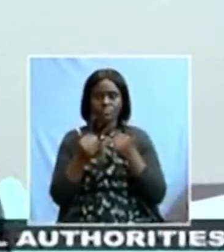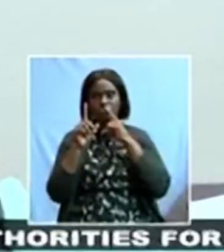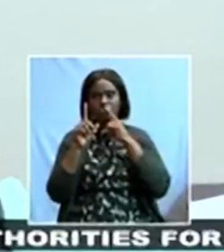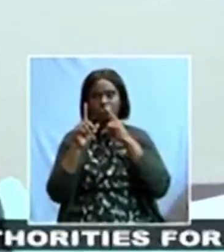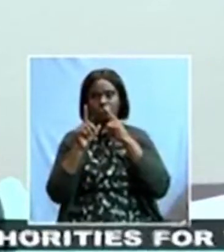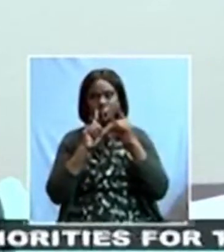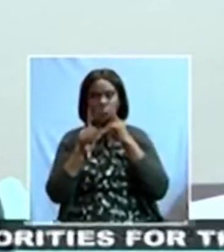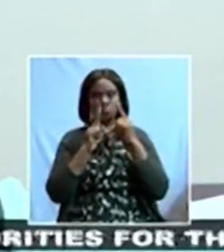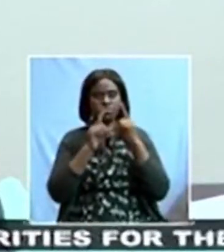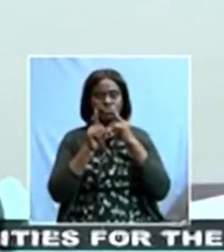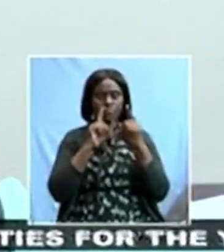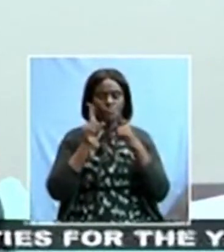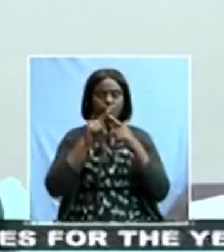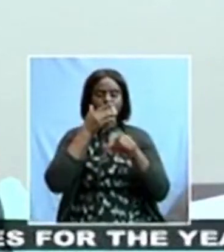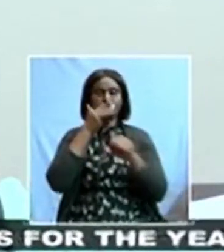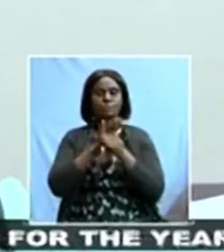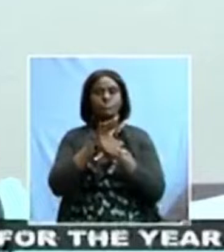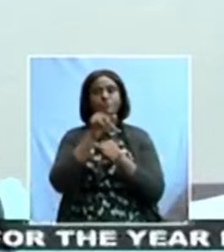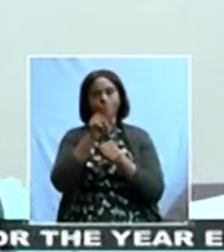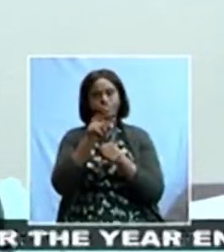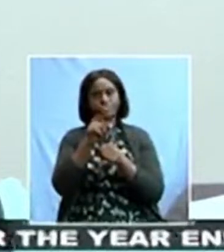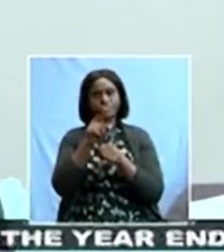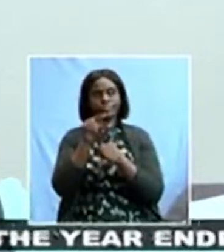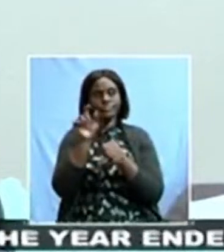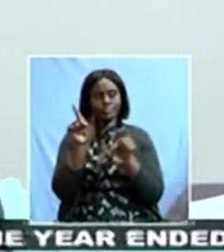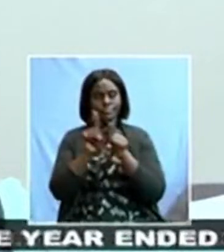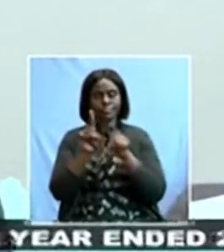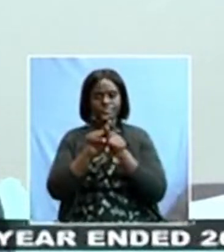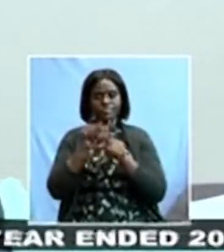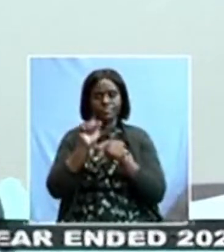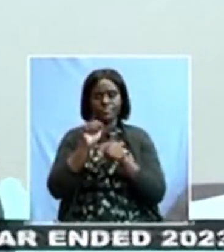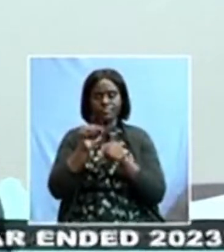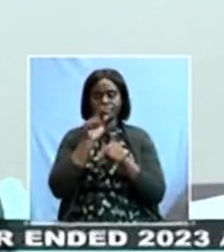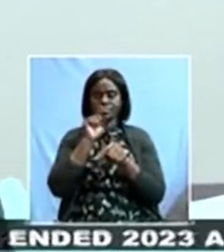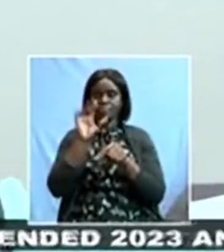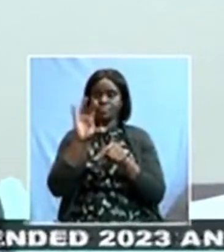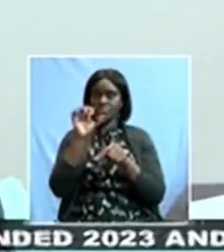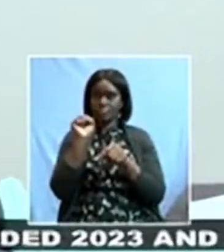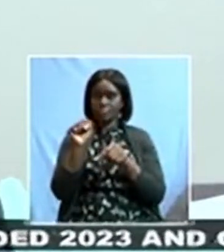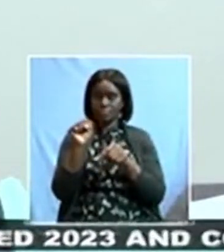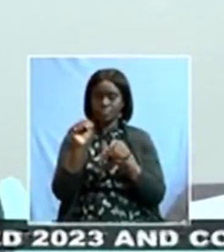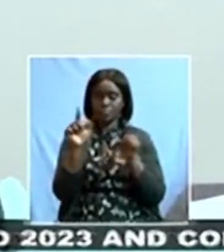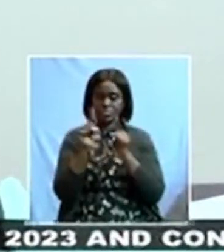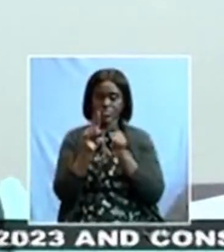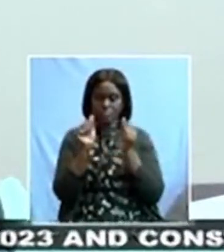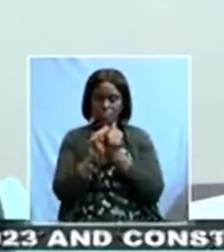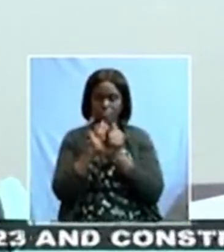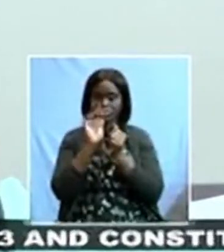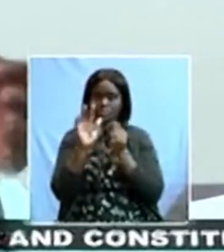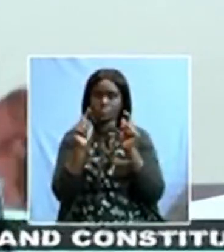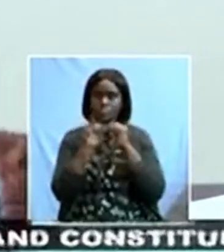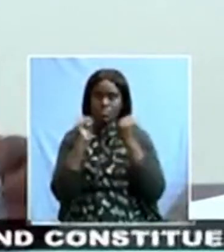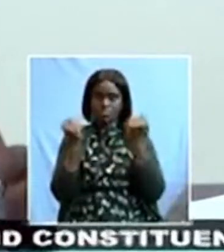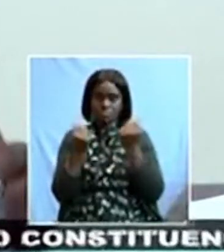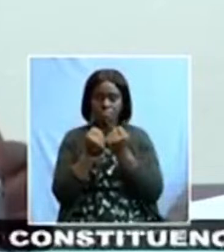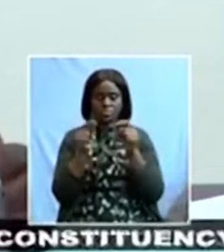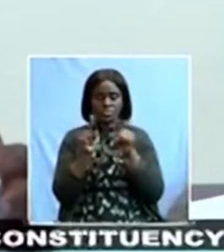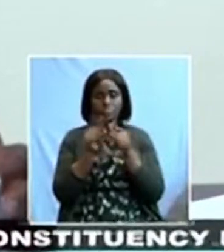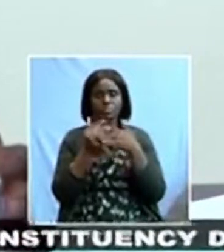deliberate, to assure you, Council Secretary, and